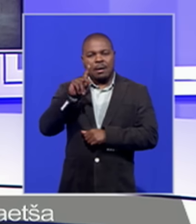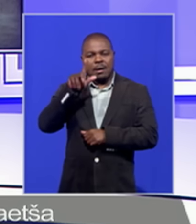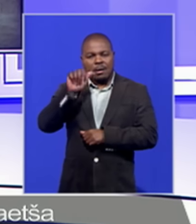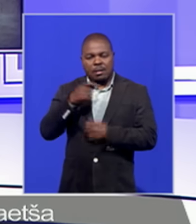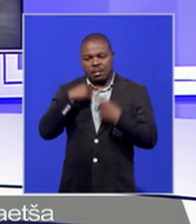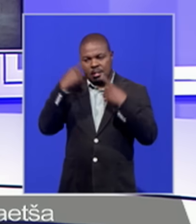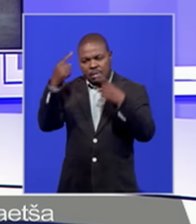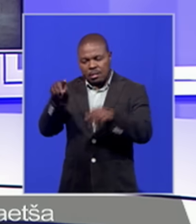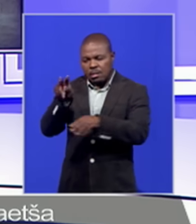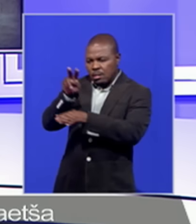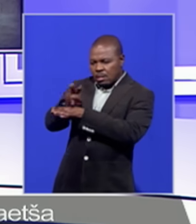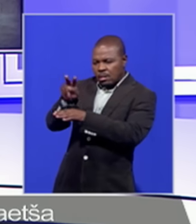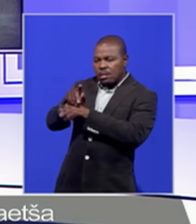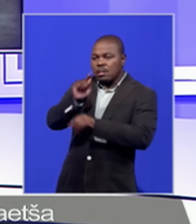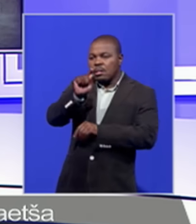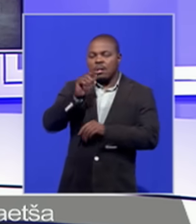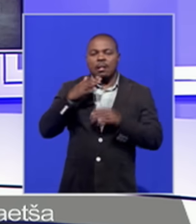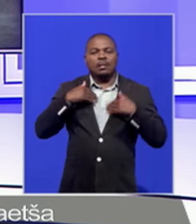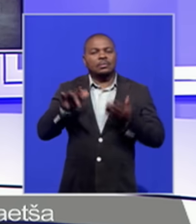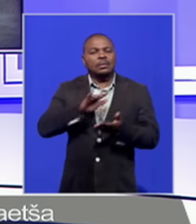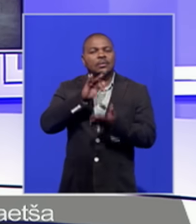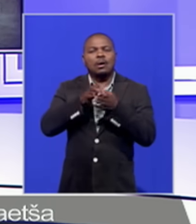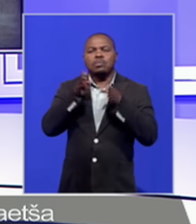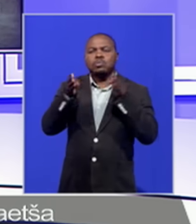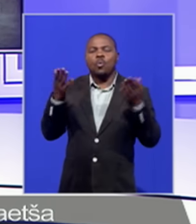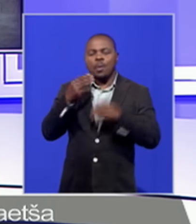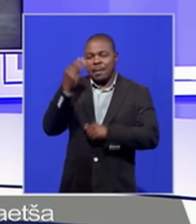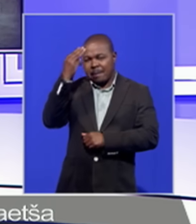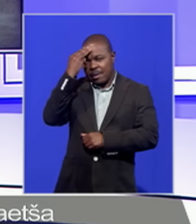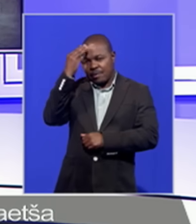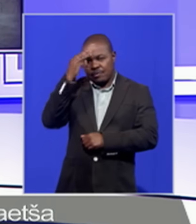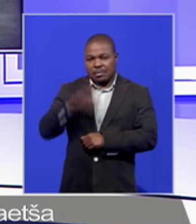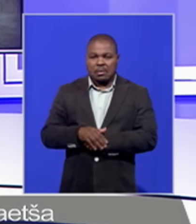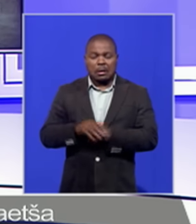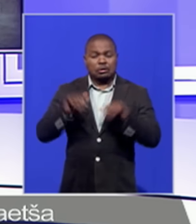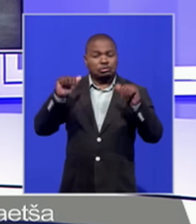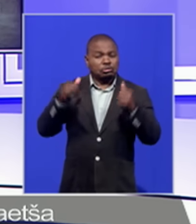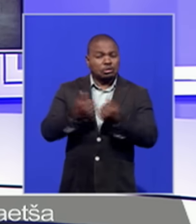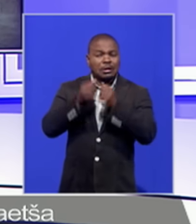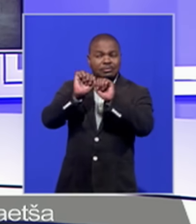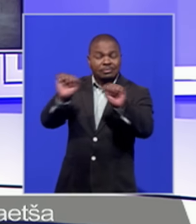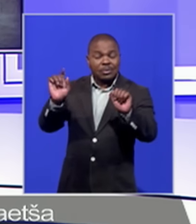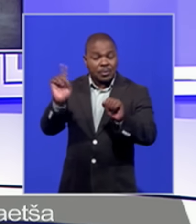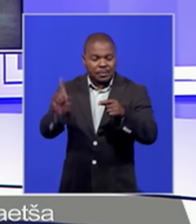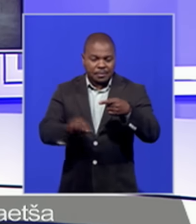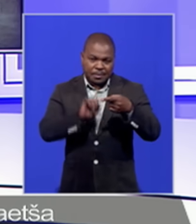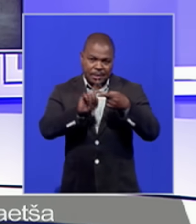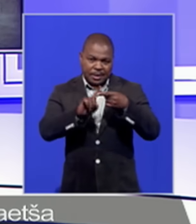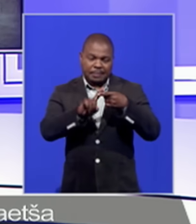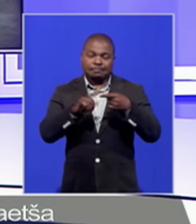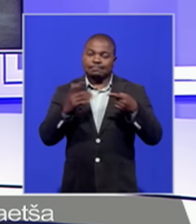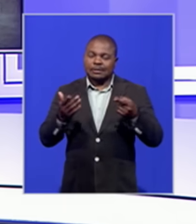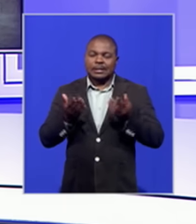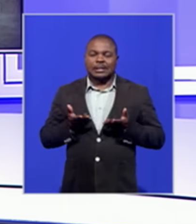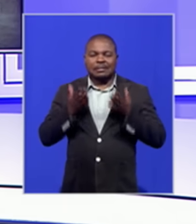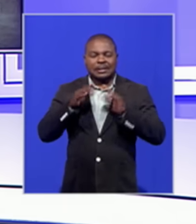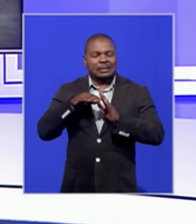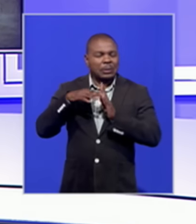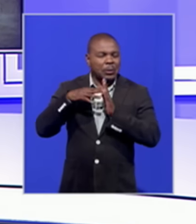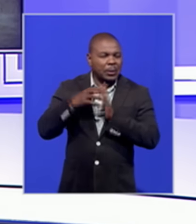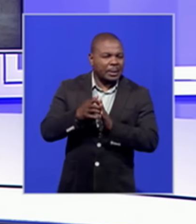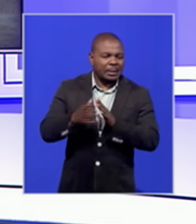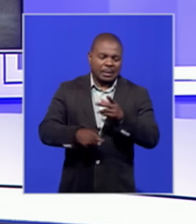ya peeleitlho mafelong a thušo ya kalafo ka Mahikeng. Magareng ga ditlhotlho tšeo di boletšwego go akaretša ditirelo tšeo di